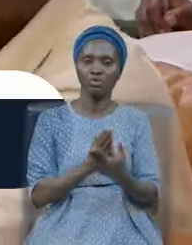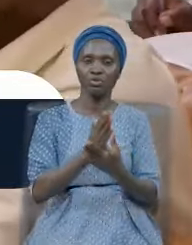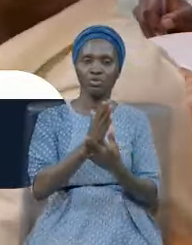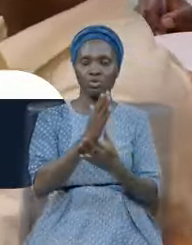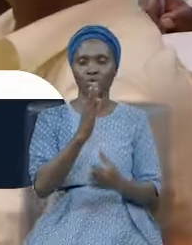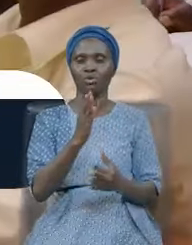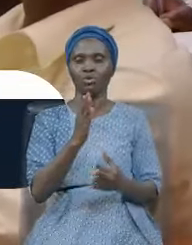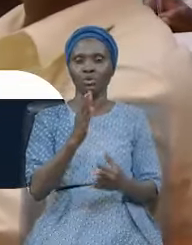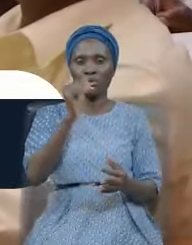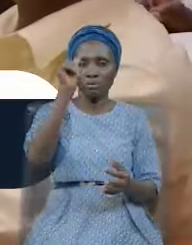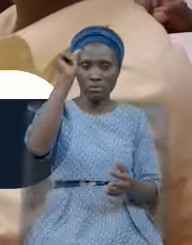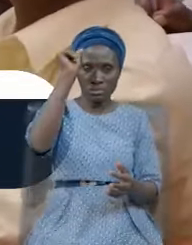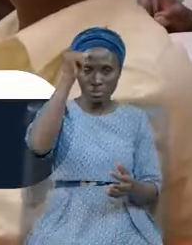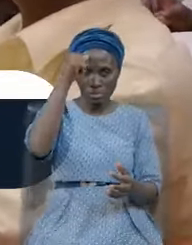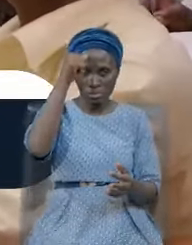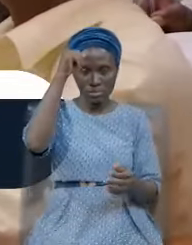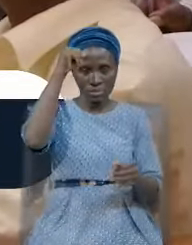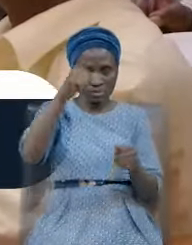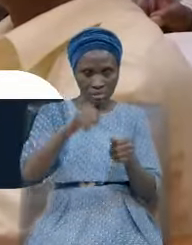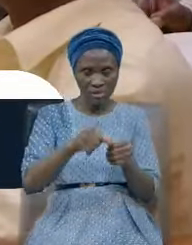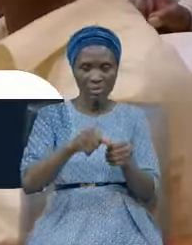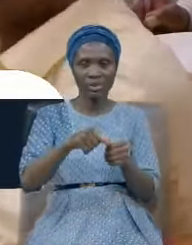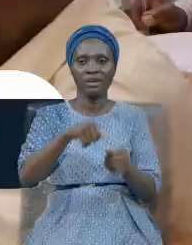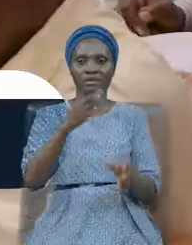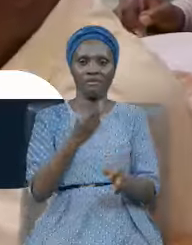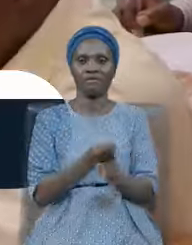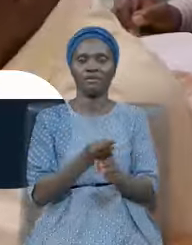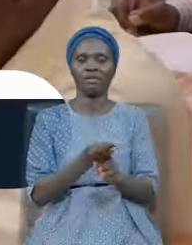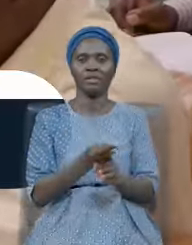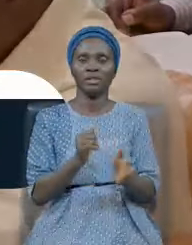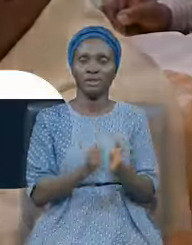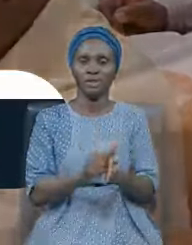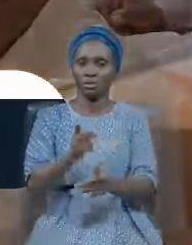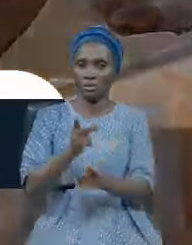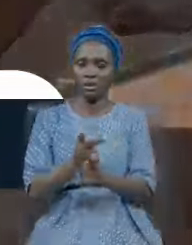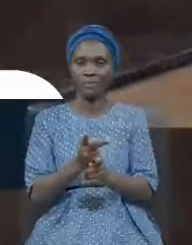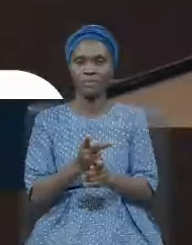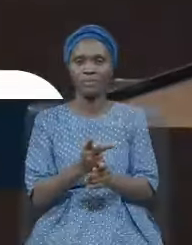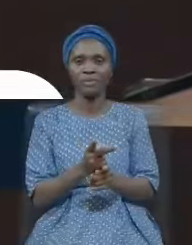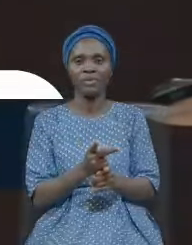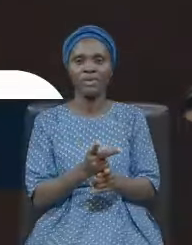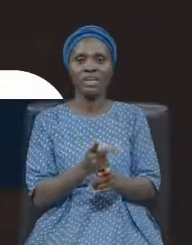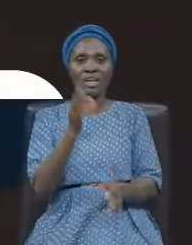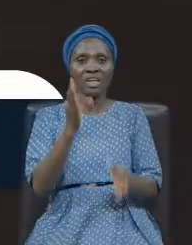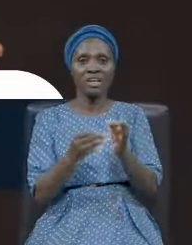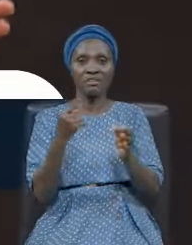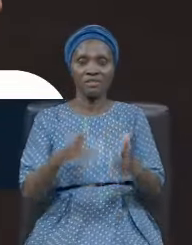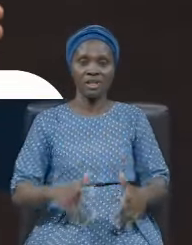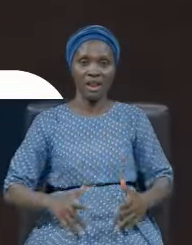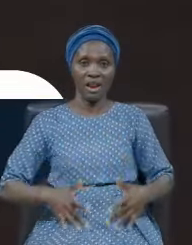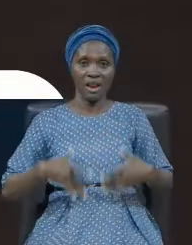the life has not been fully changed, holding on there. If the life has not totally